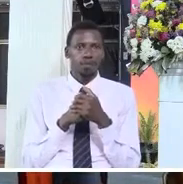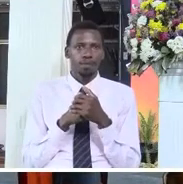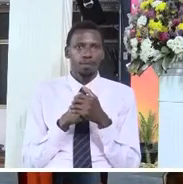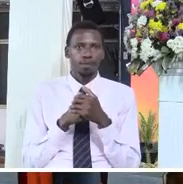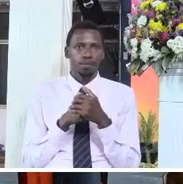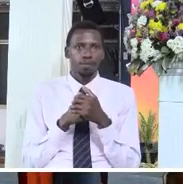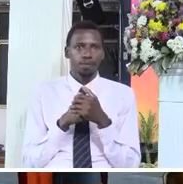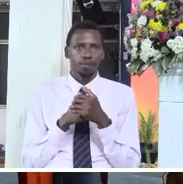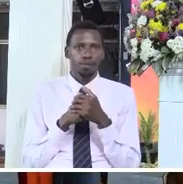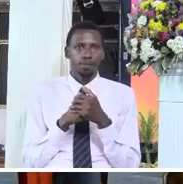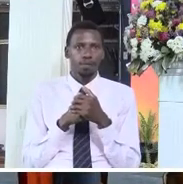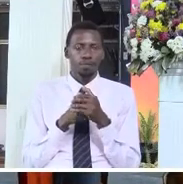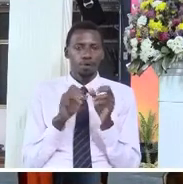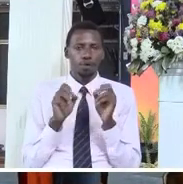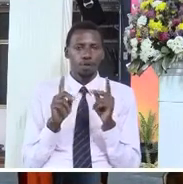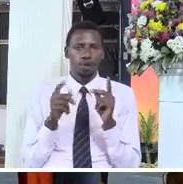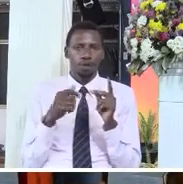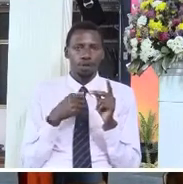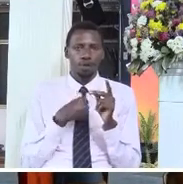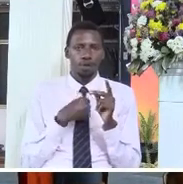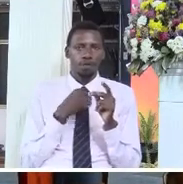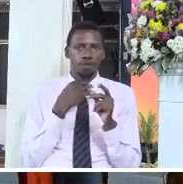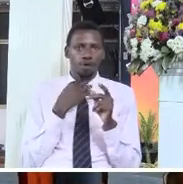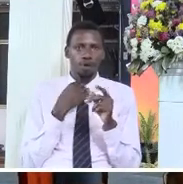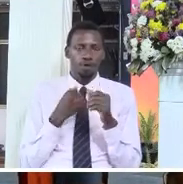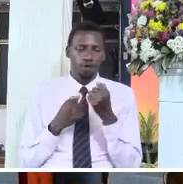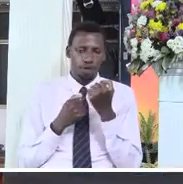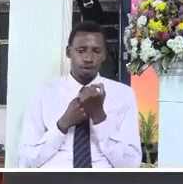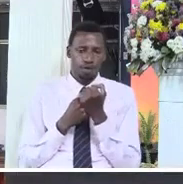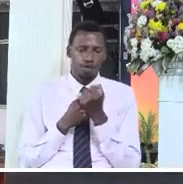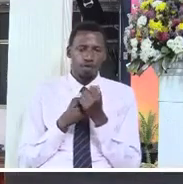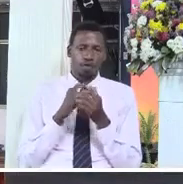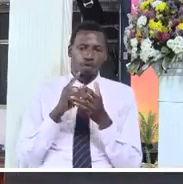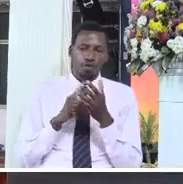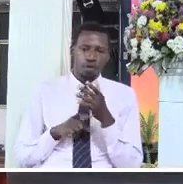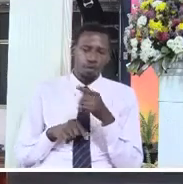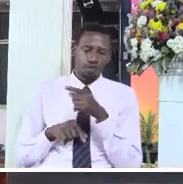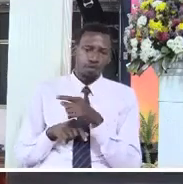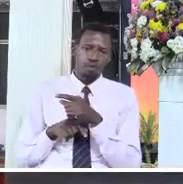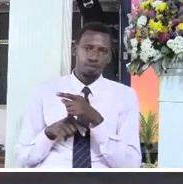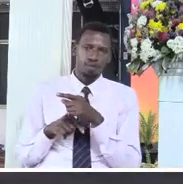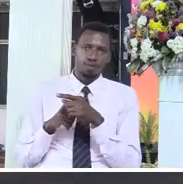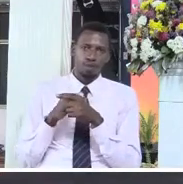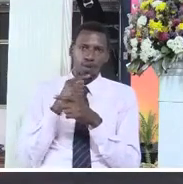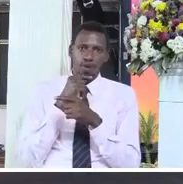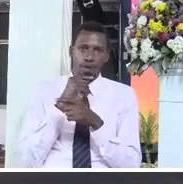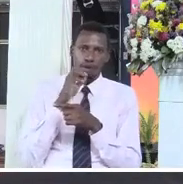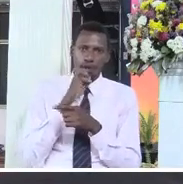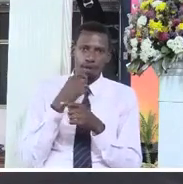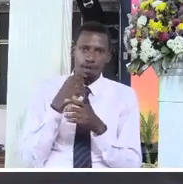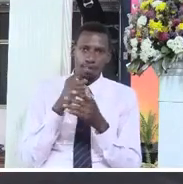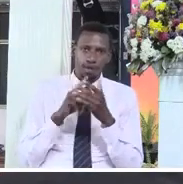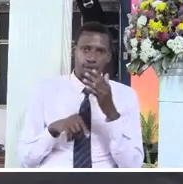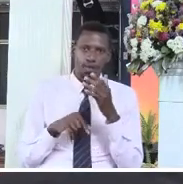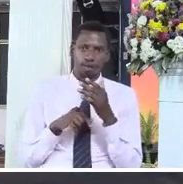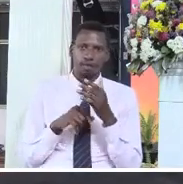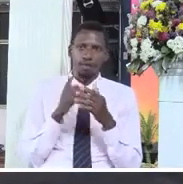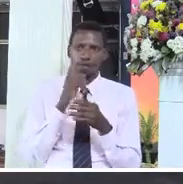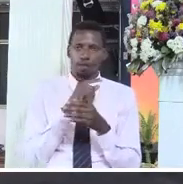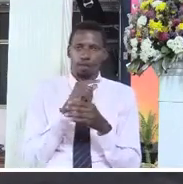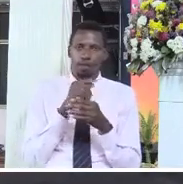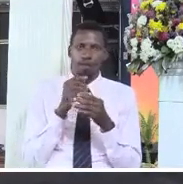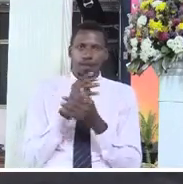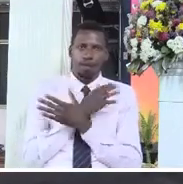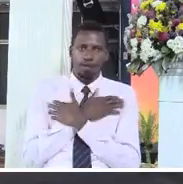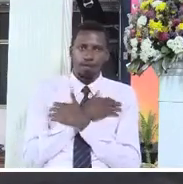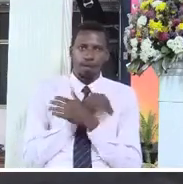focus, I'll majorly echo what Ellen Tamek have said about the friendship that needs to be